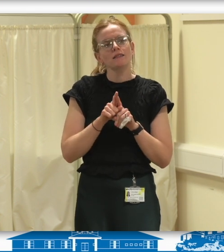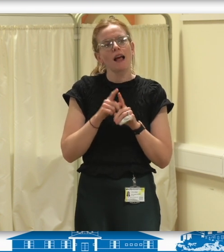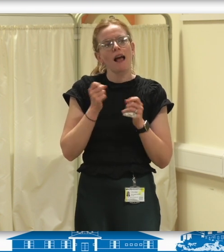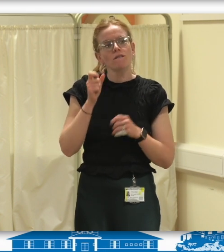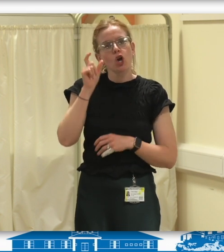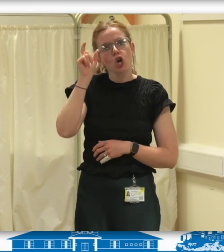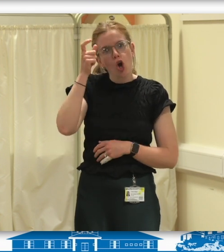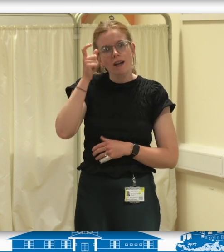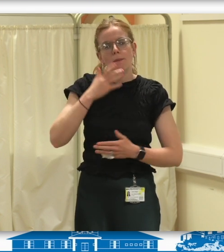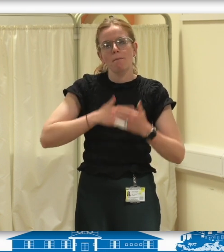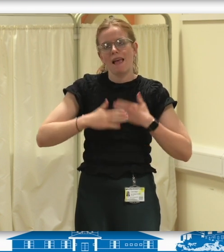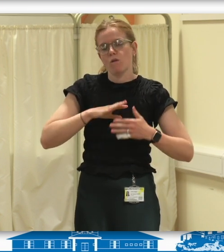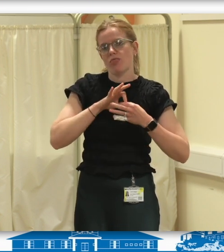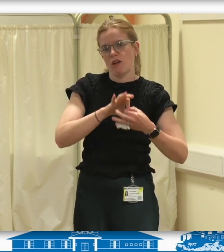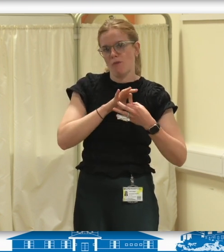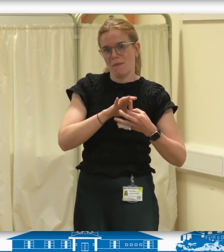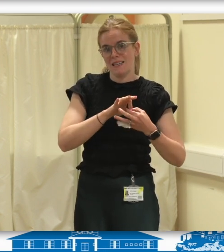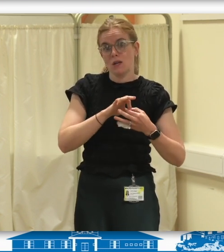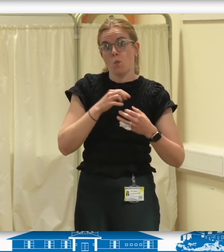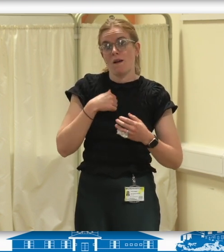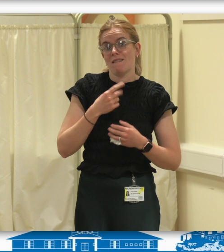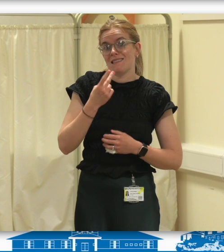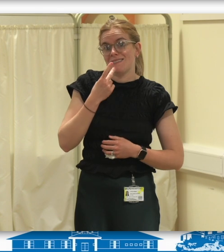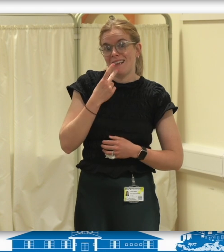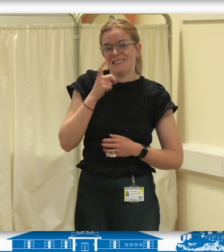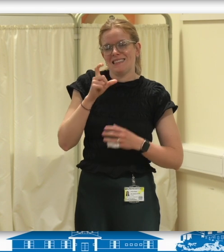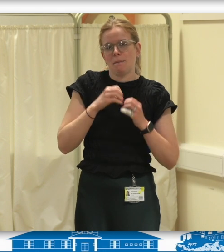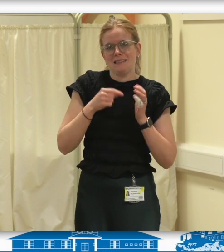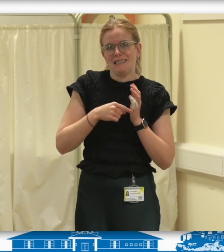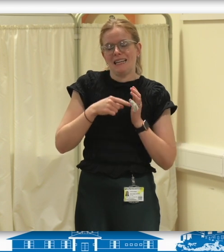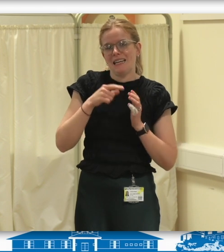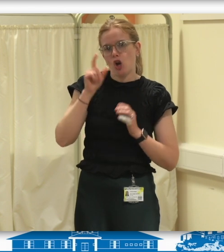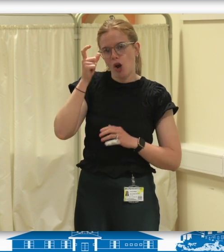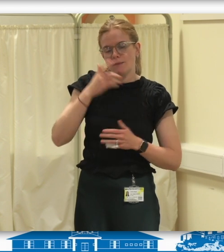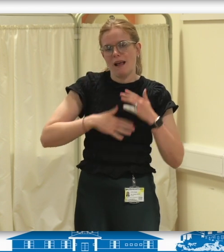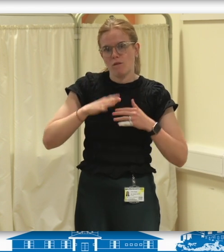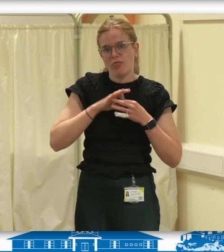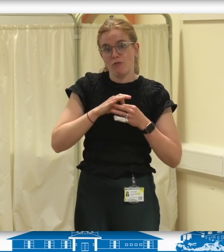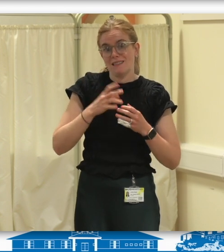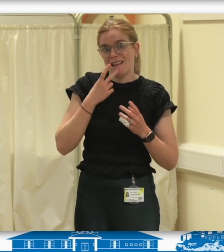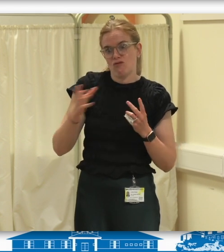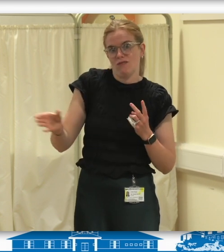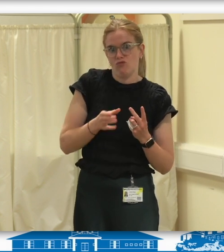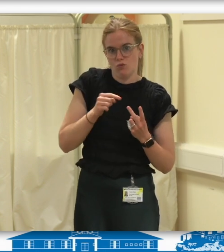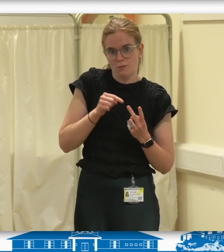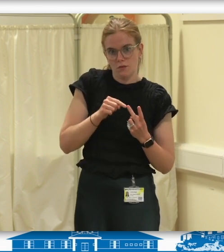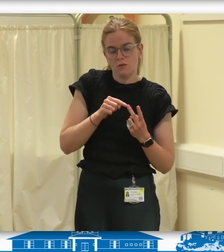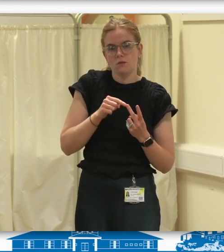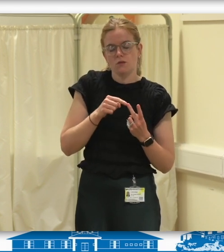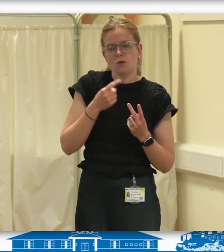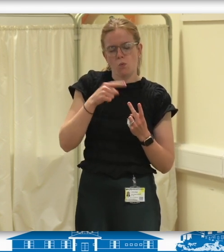cognitive behavioural therapist. We have just recruited to a second cognitive behavioural therapist from somebody that had left the service a year